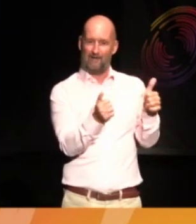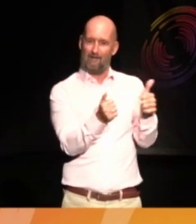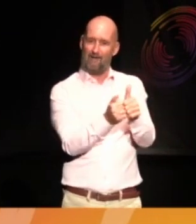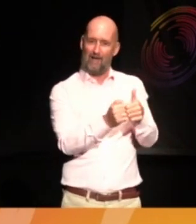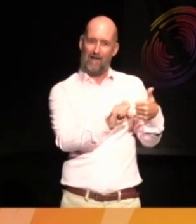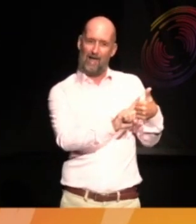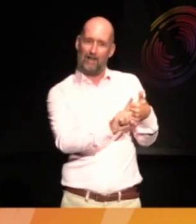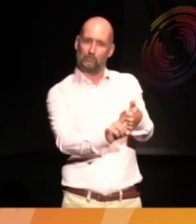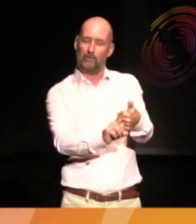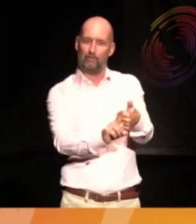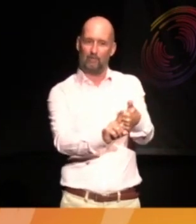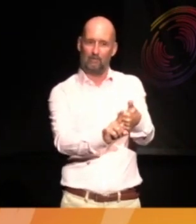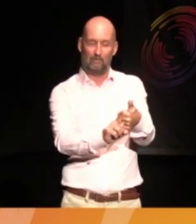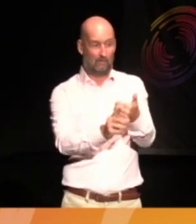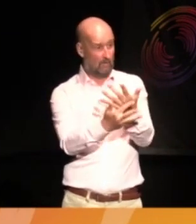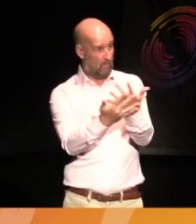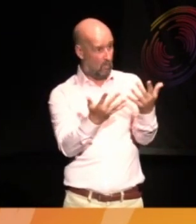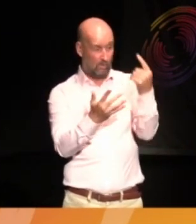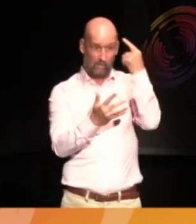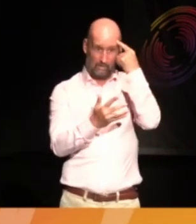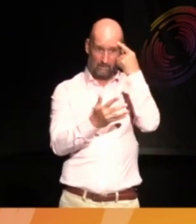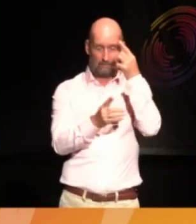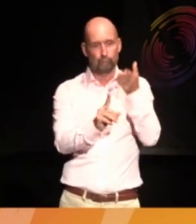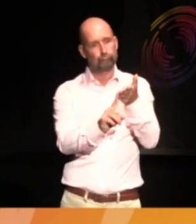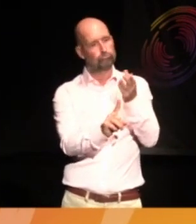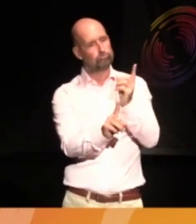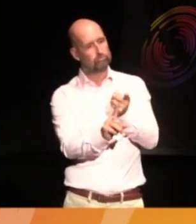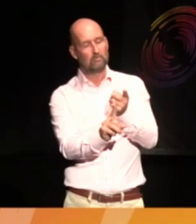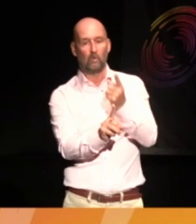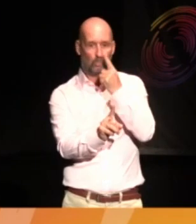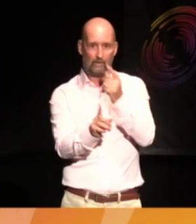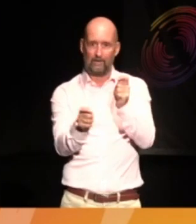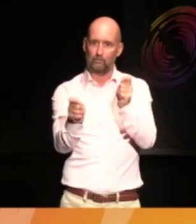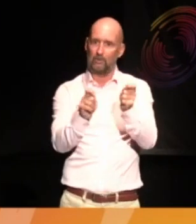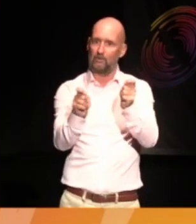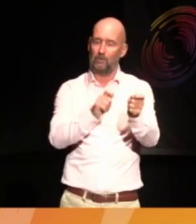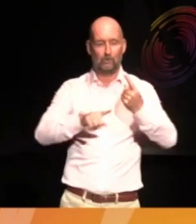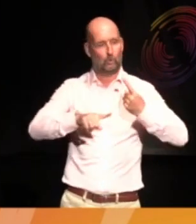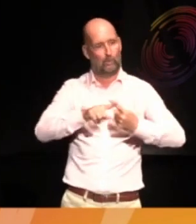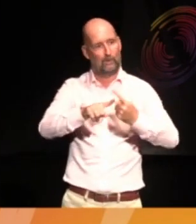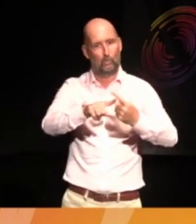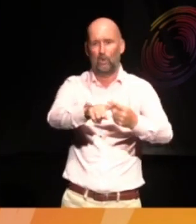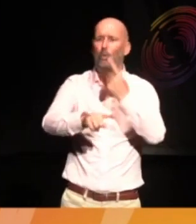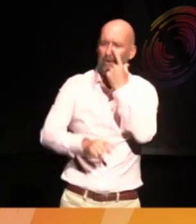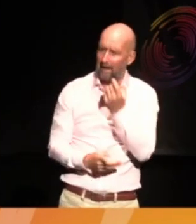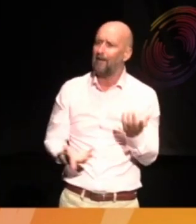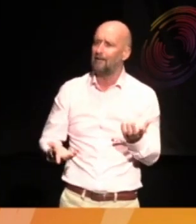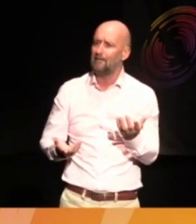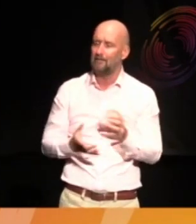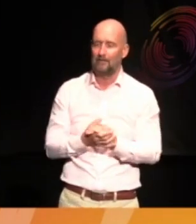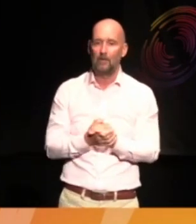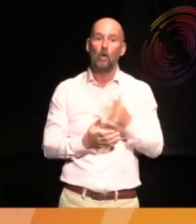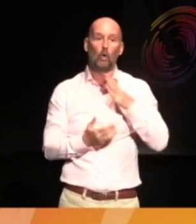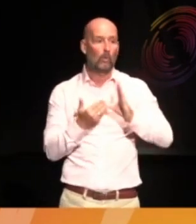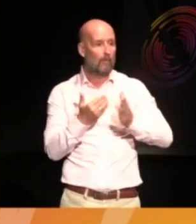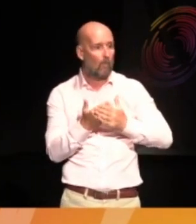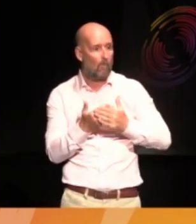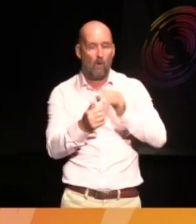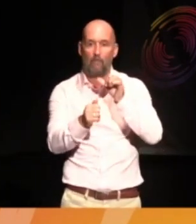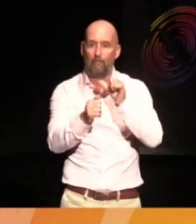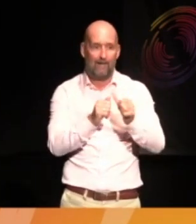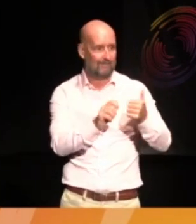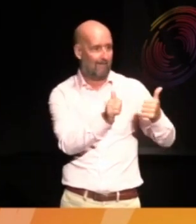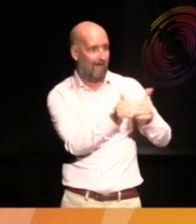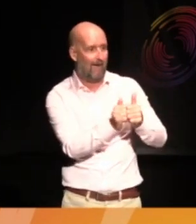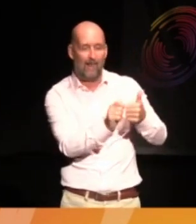can think about this, recognise this, we'll be able to create change much more quickly. We need more and more better allies